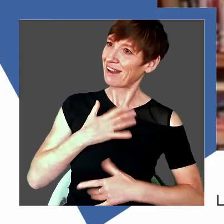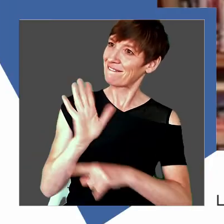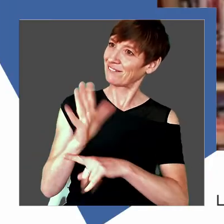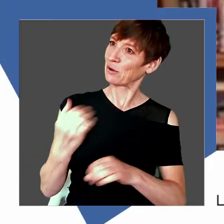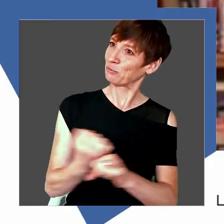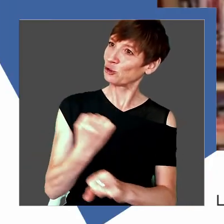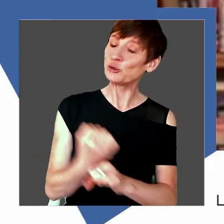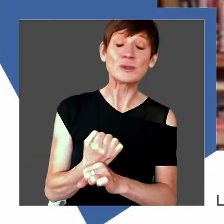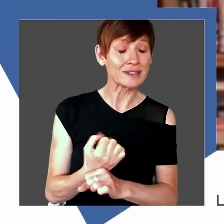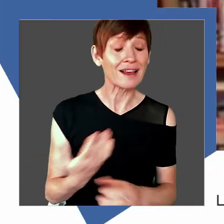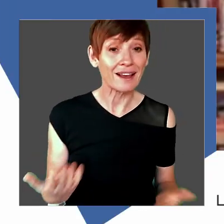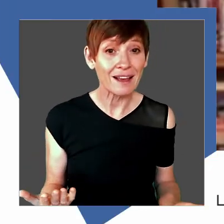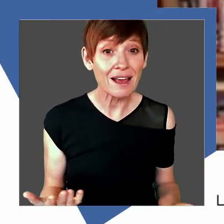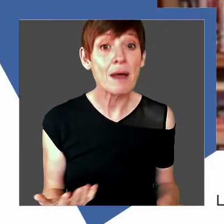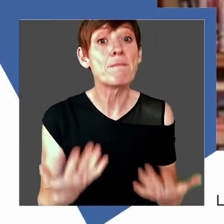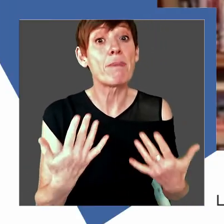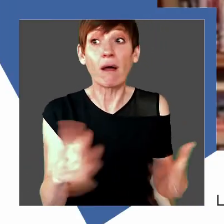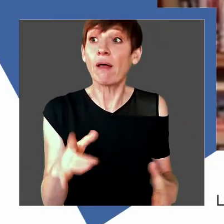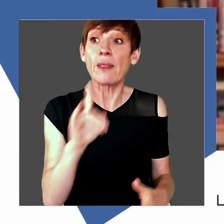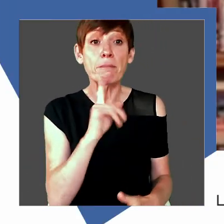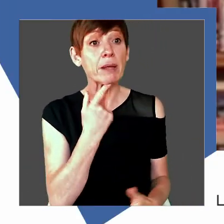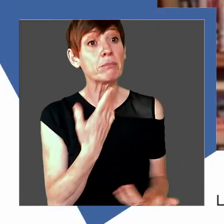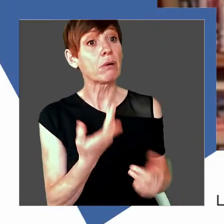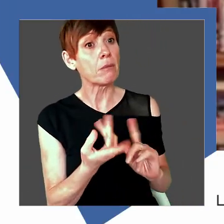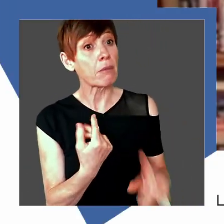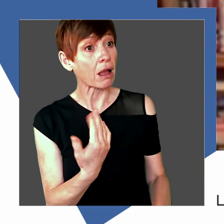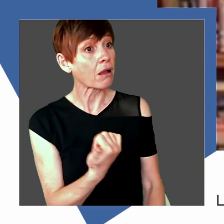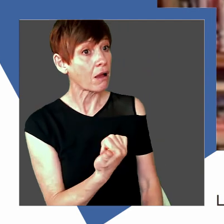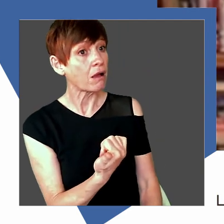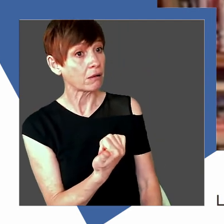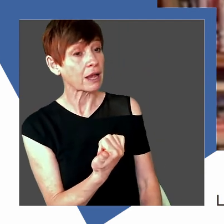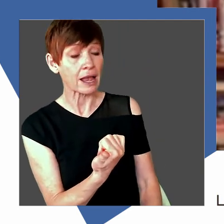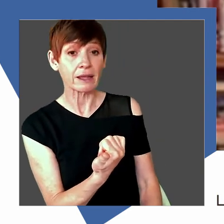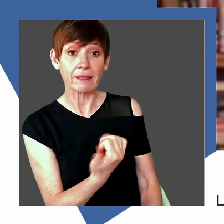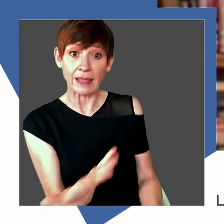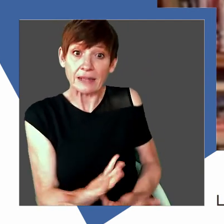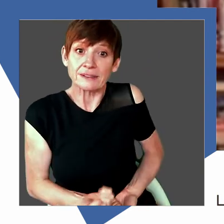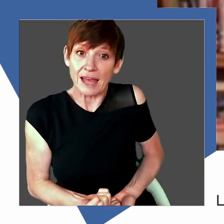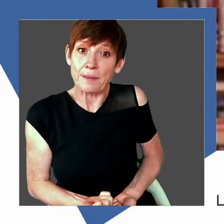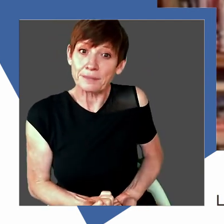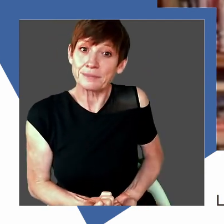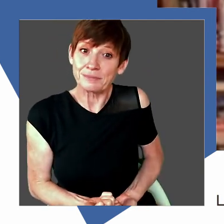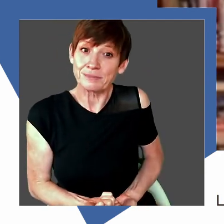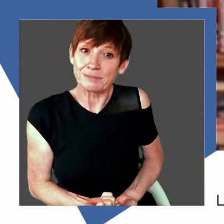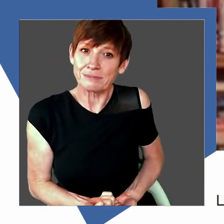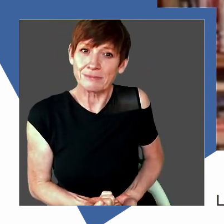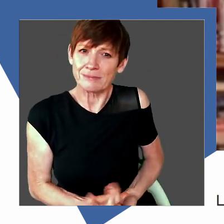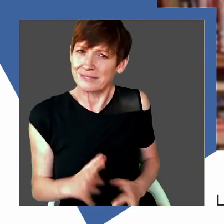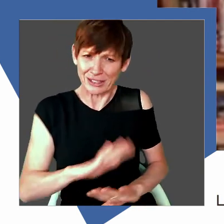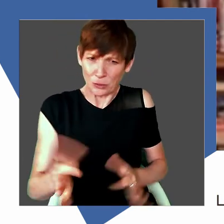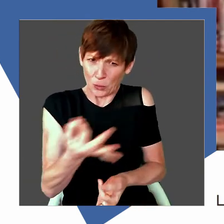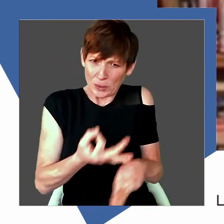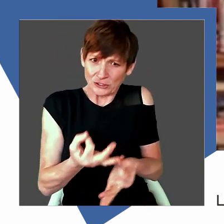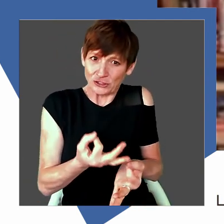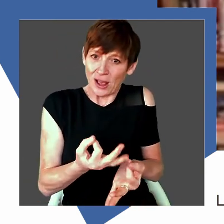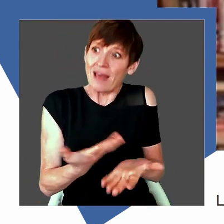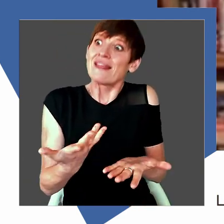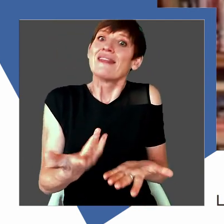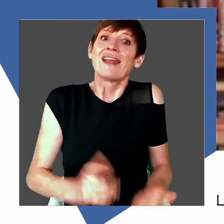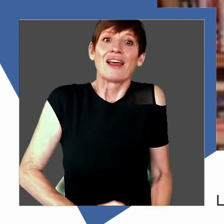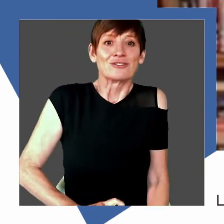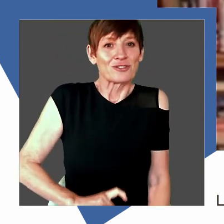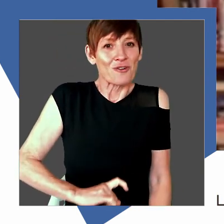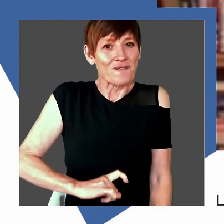me. But actually, when you do that, people just go, oh, okay. And they take that at face value. And I think that helps give you confidence. But yeah, I mean,